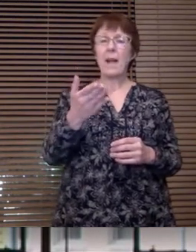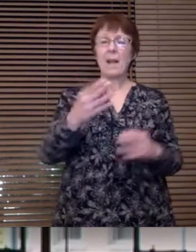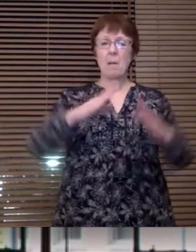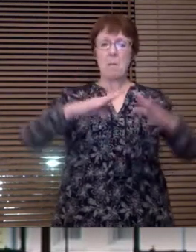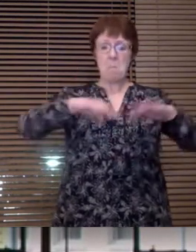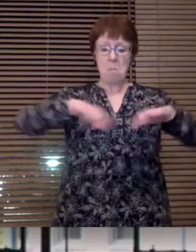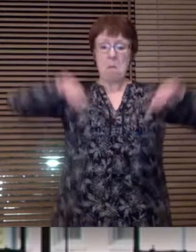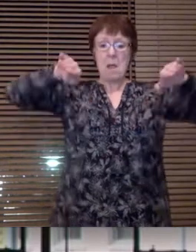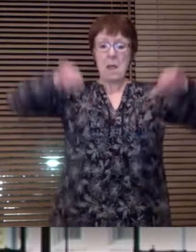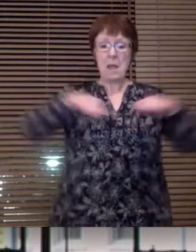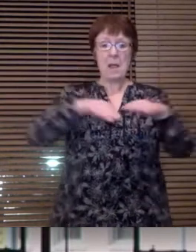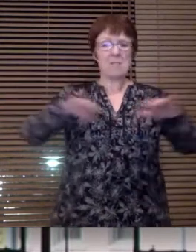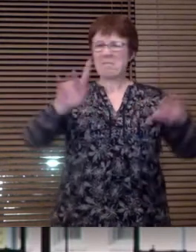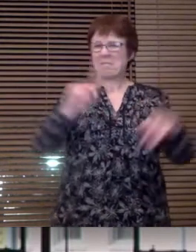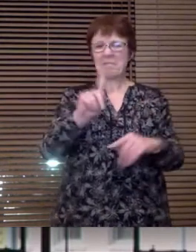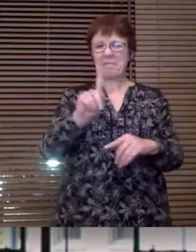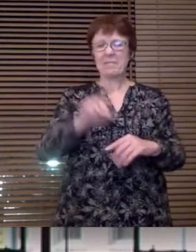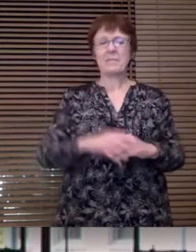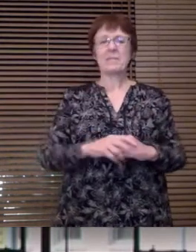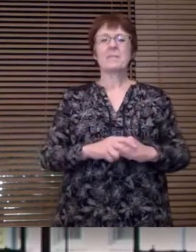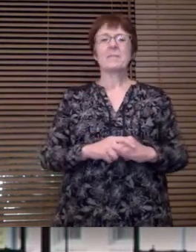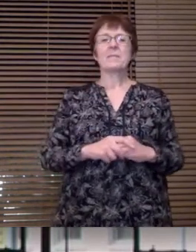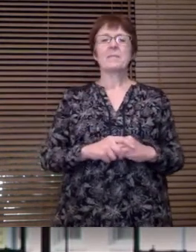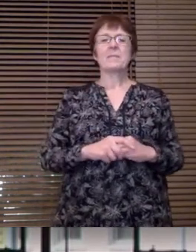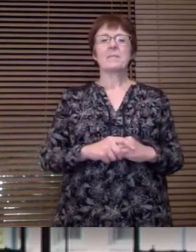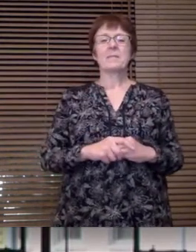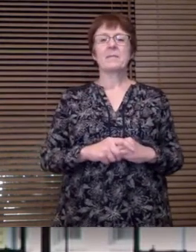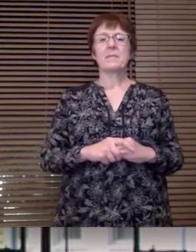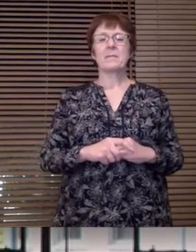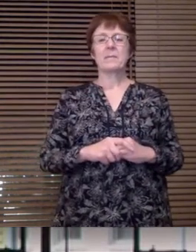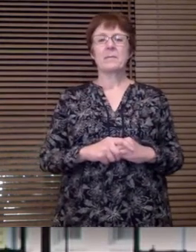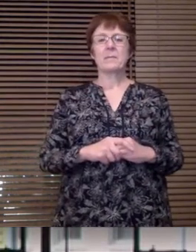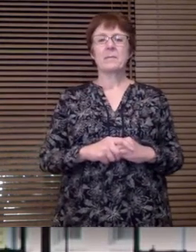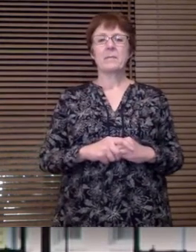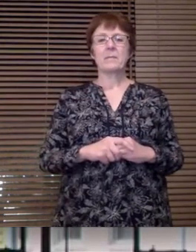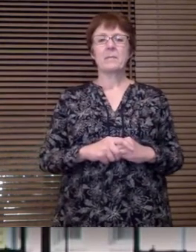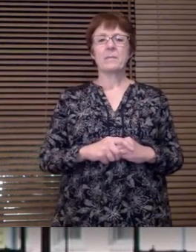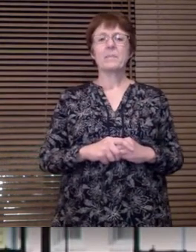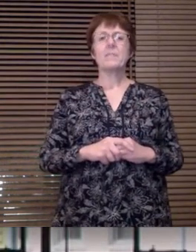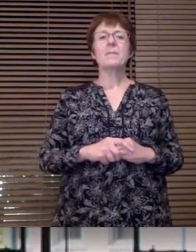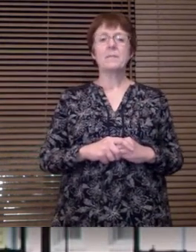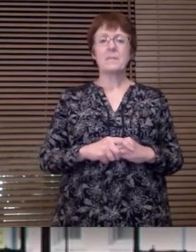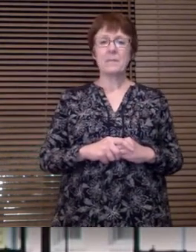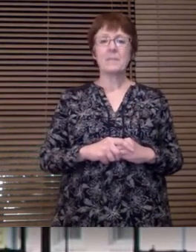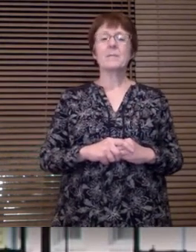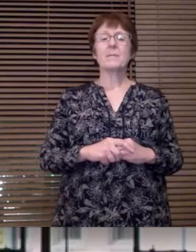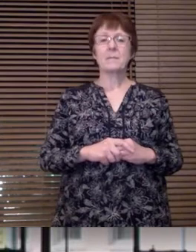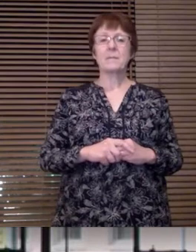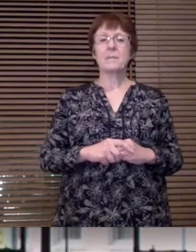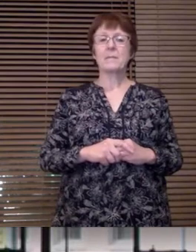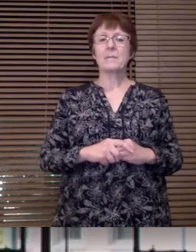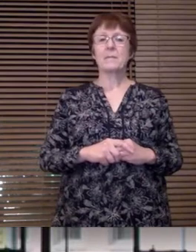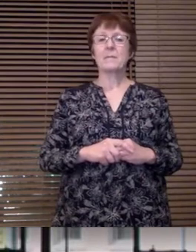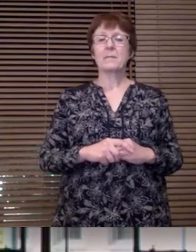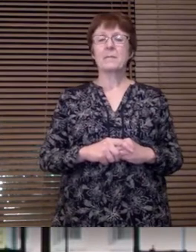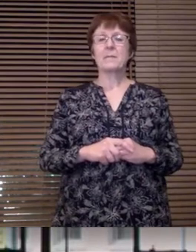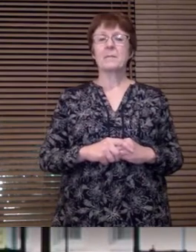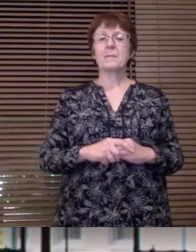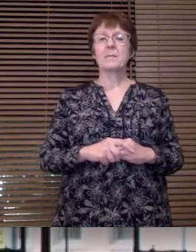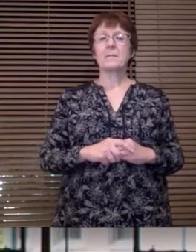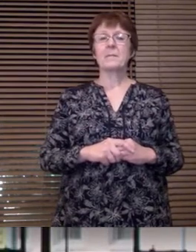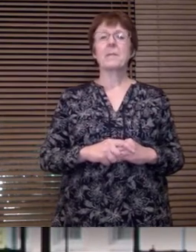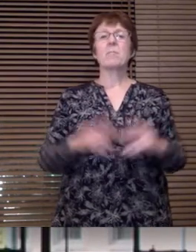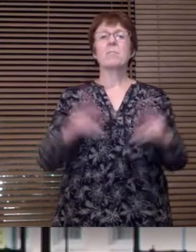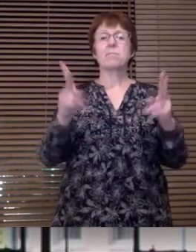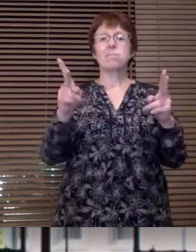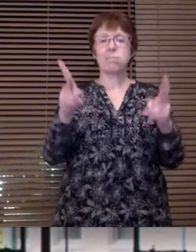left. Couple more reps out. Tight. And 3, 2, 1,